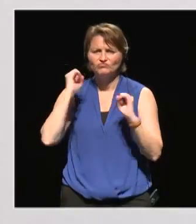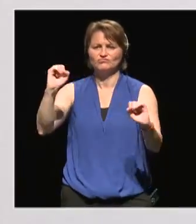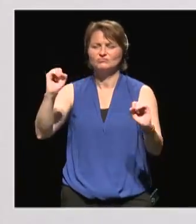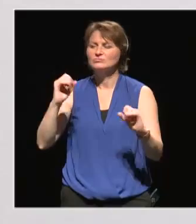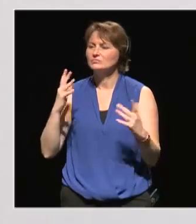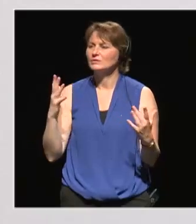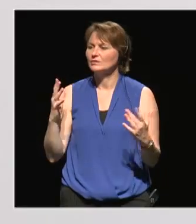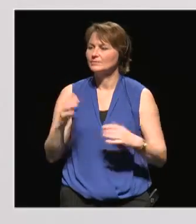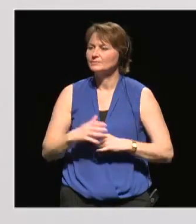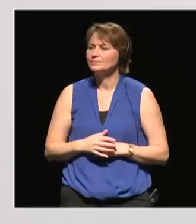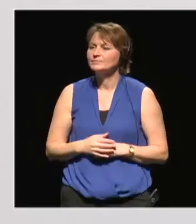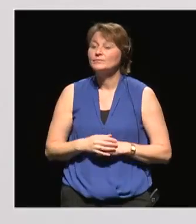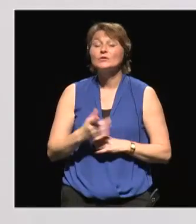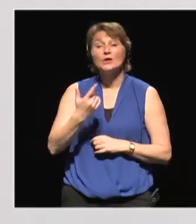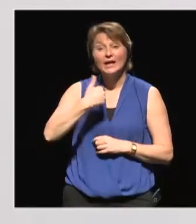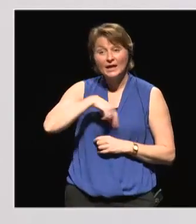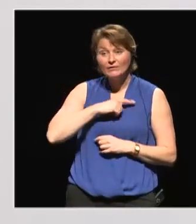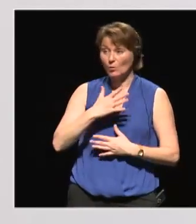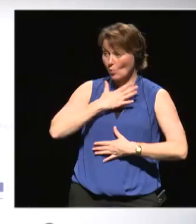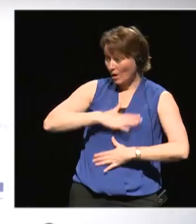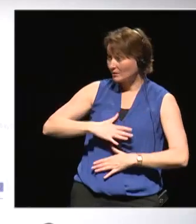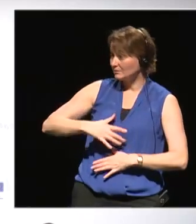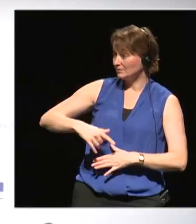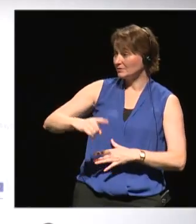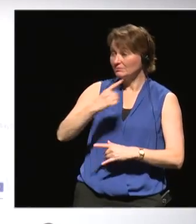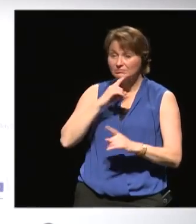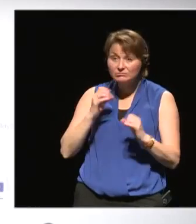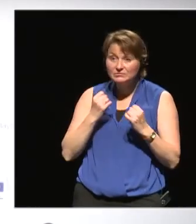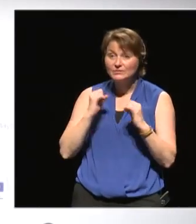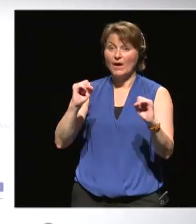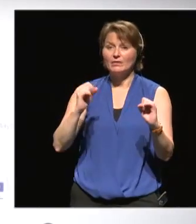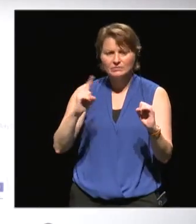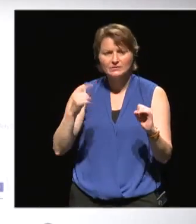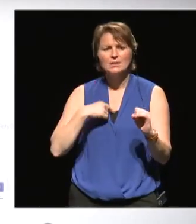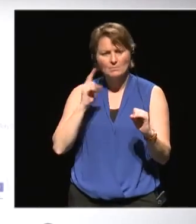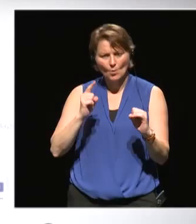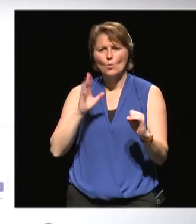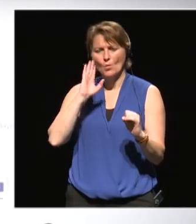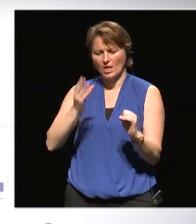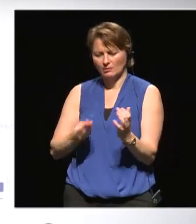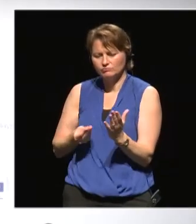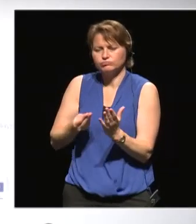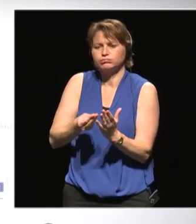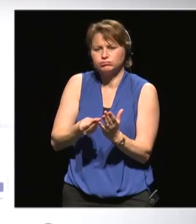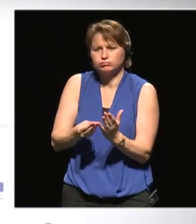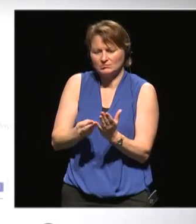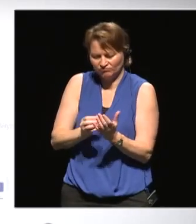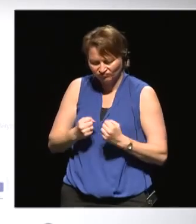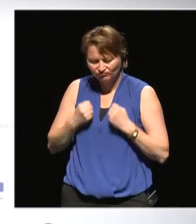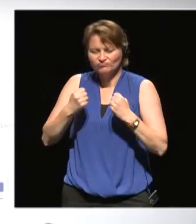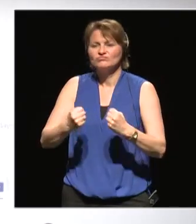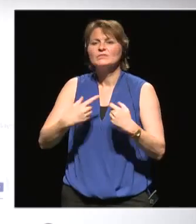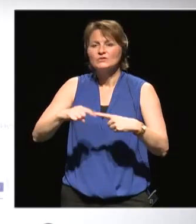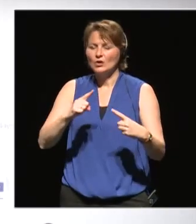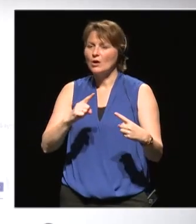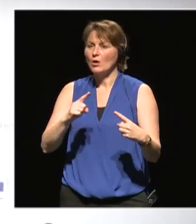To survive, we are willing to contribute what it takes. Because we know that we can't